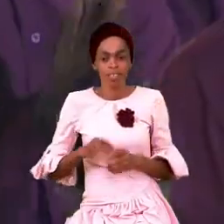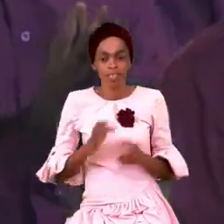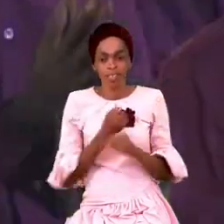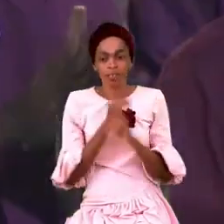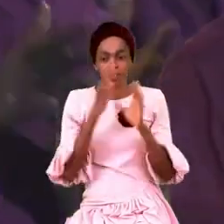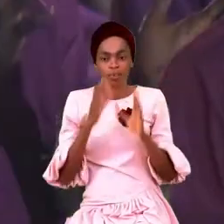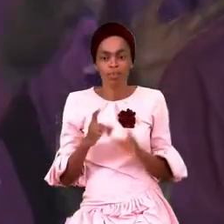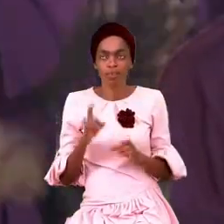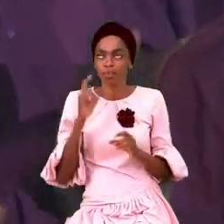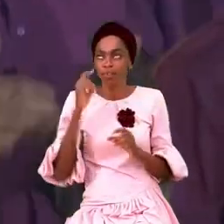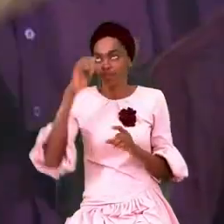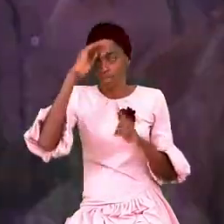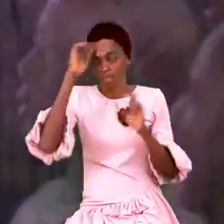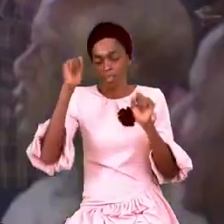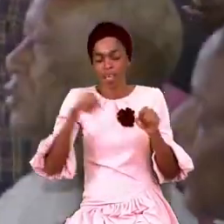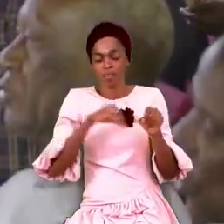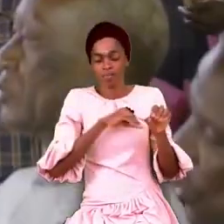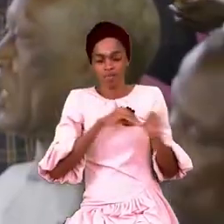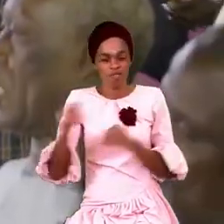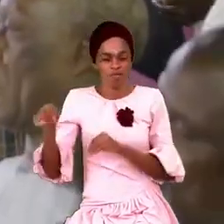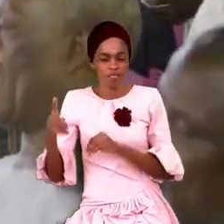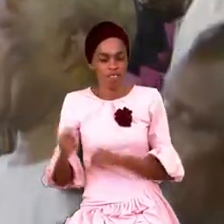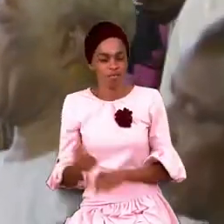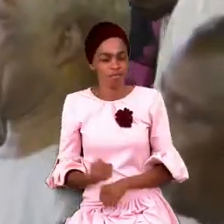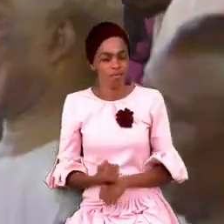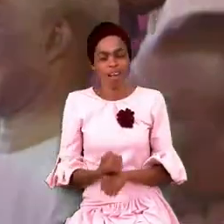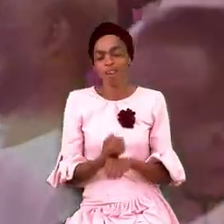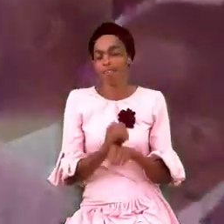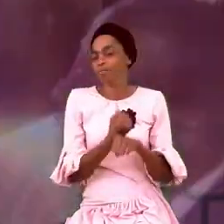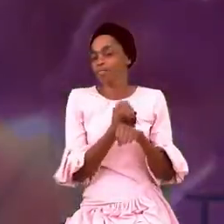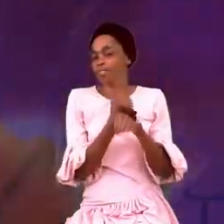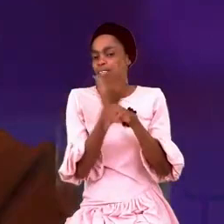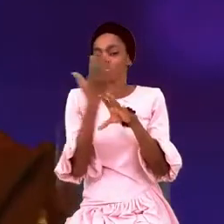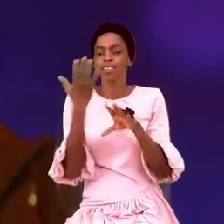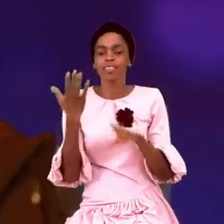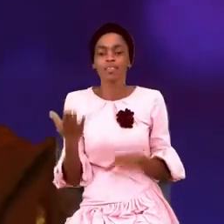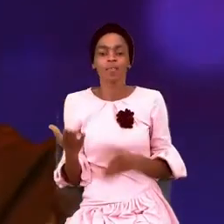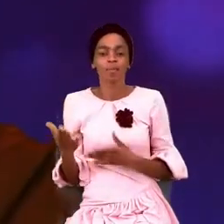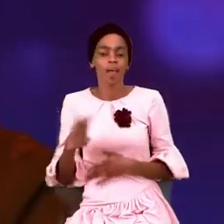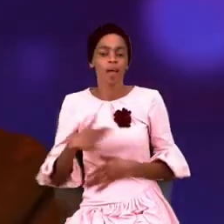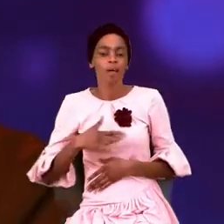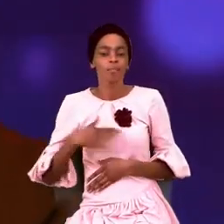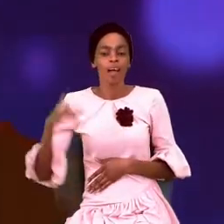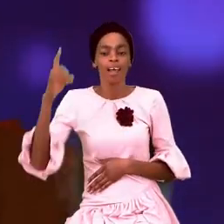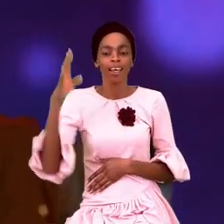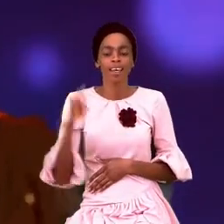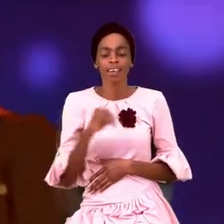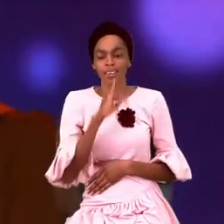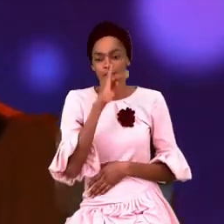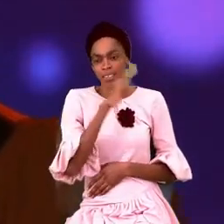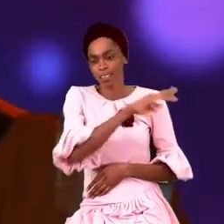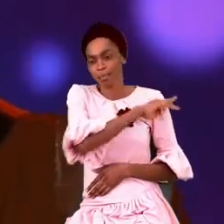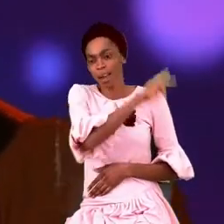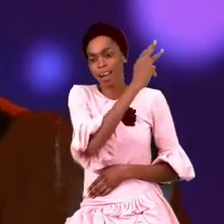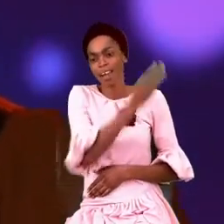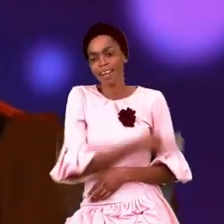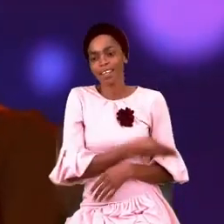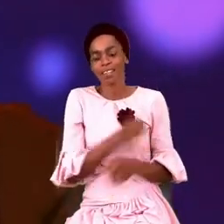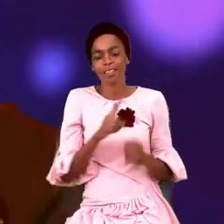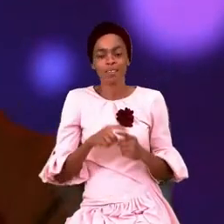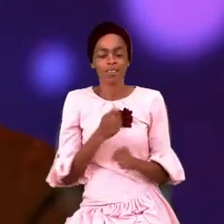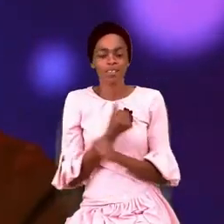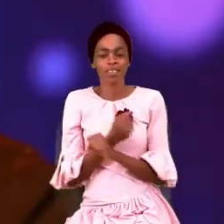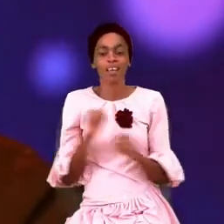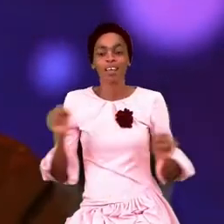My God is mighty to save. He is mighty to save.